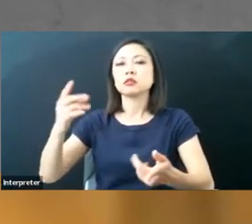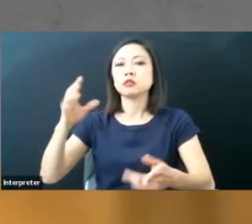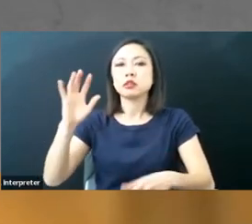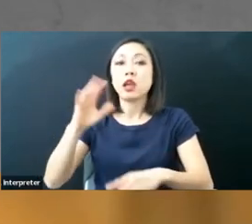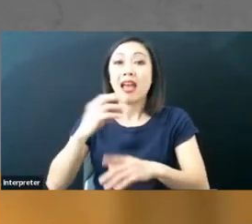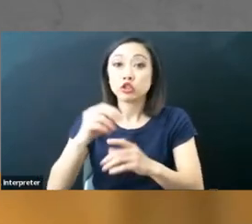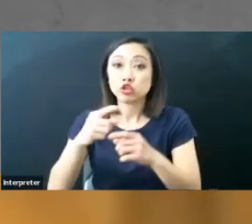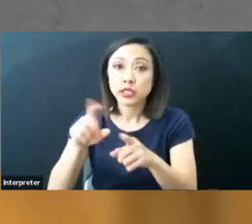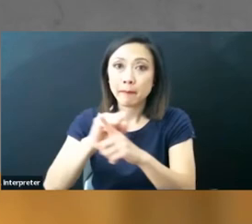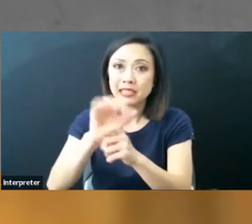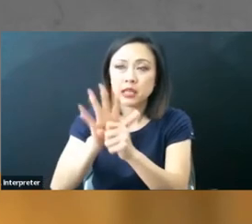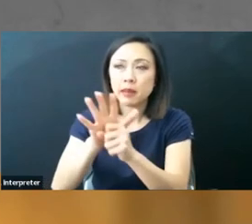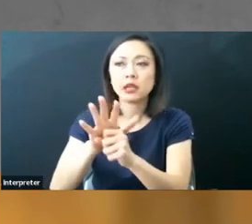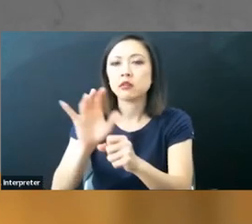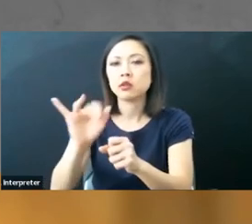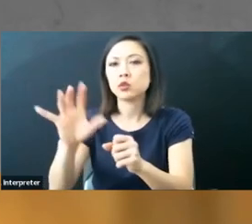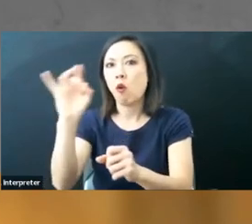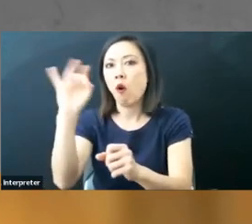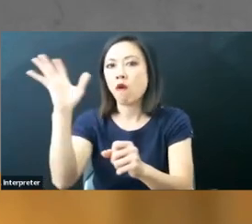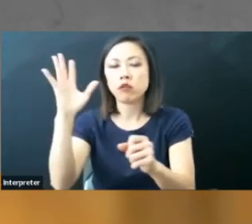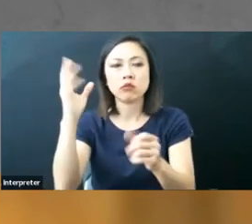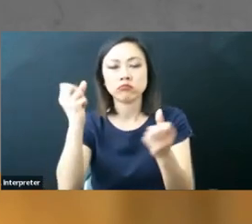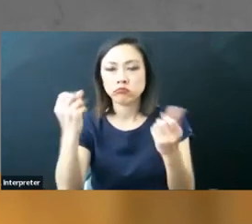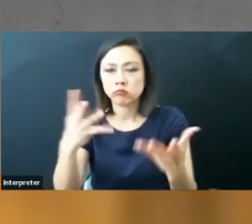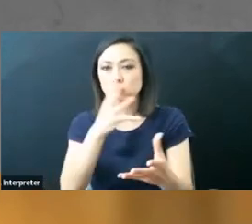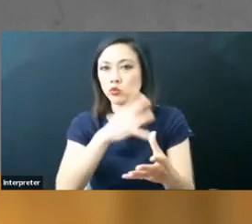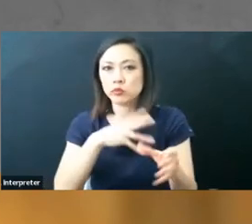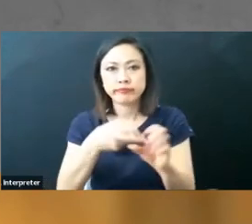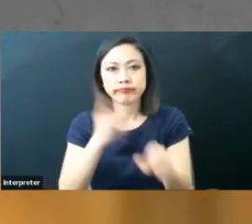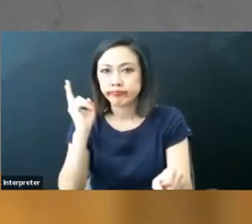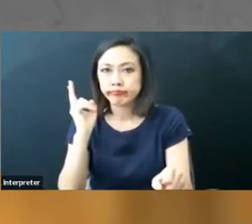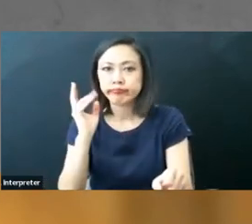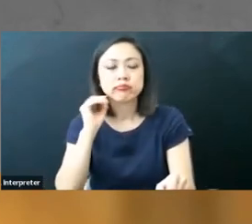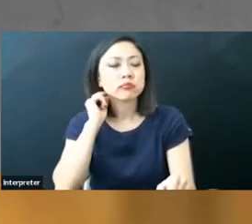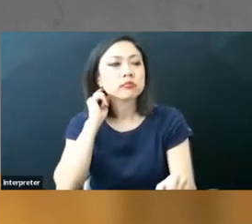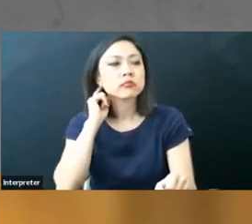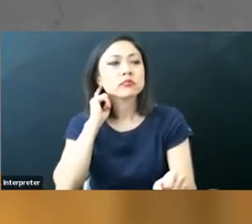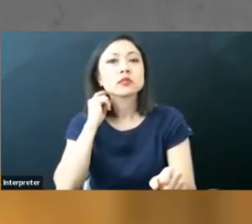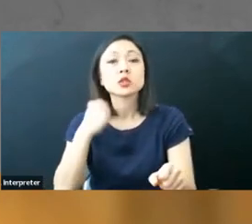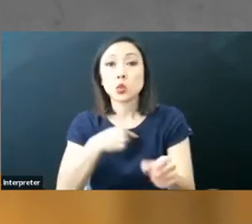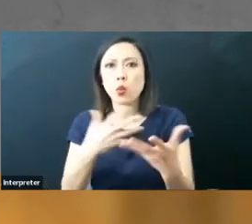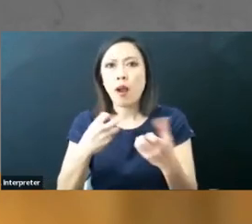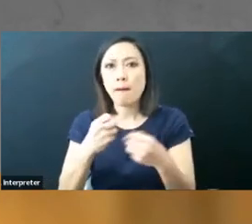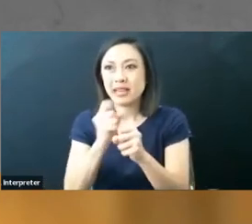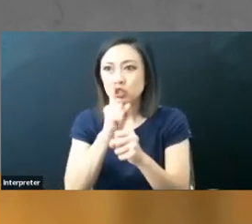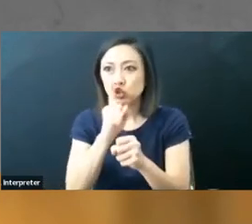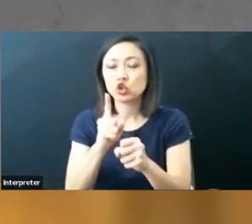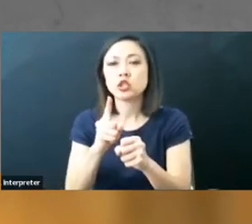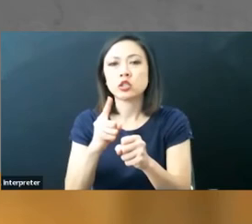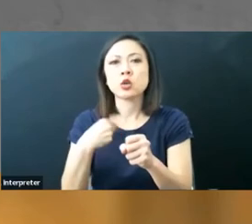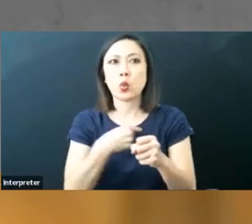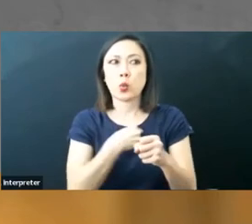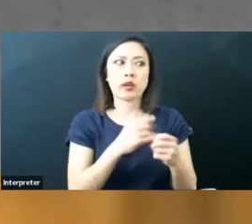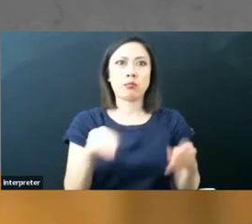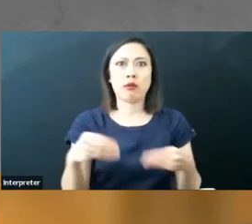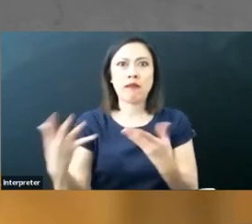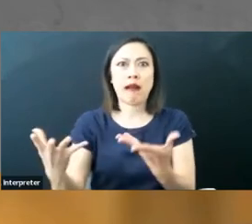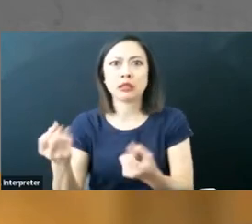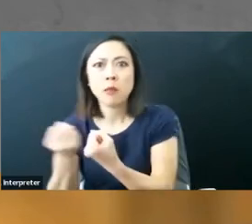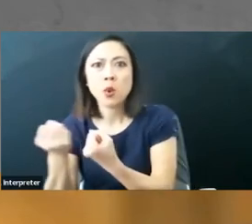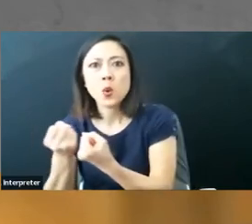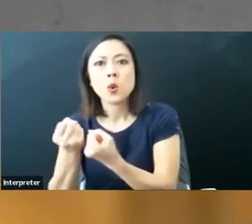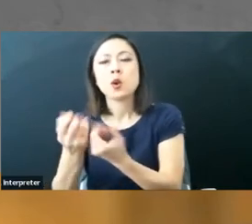extremely focused on how do we make sure we're providing the right support through things like carers leave or this flexibility